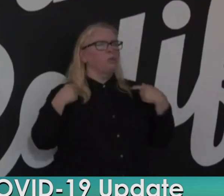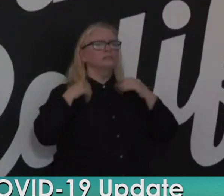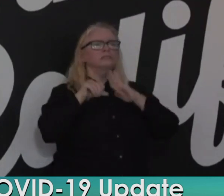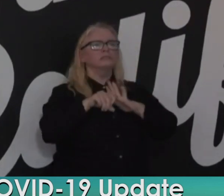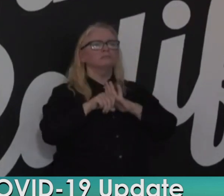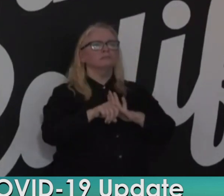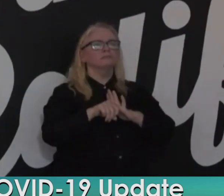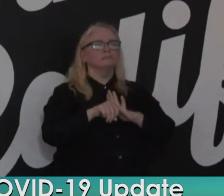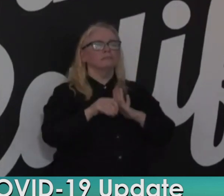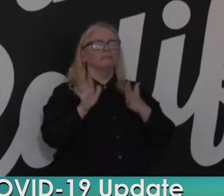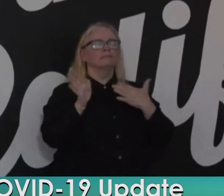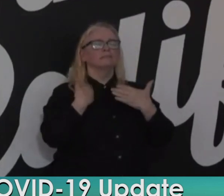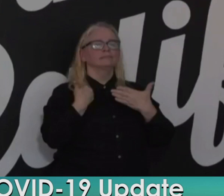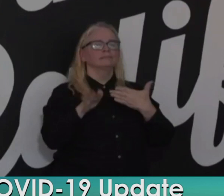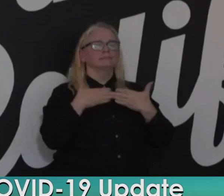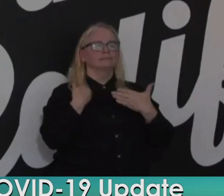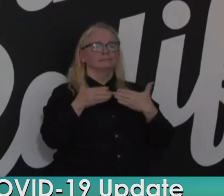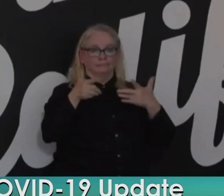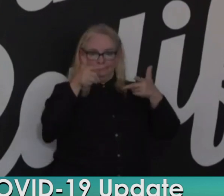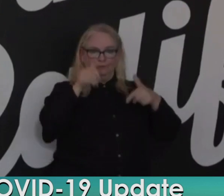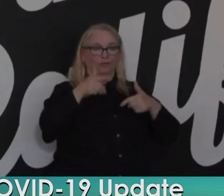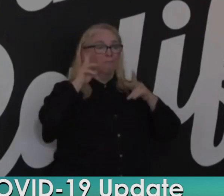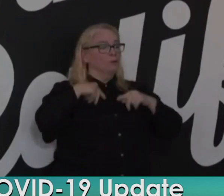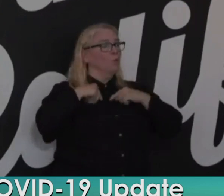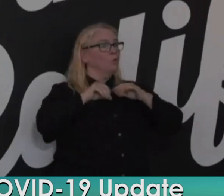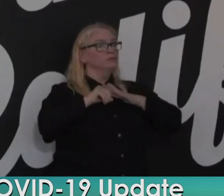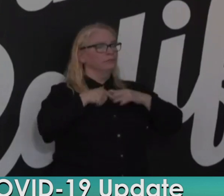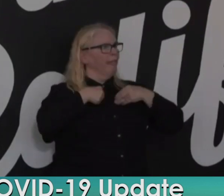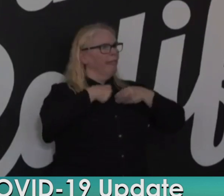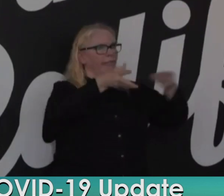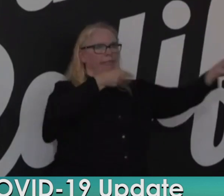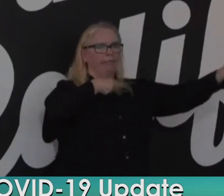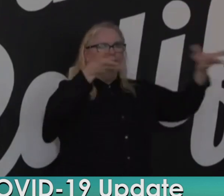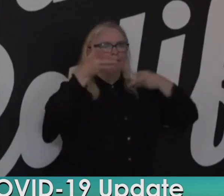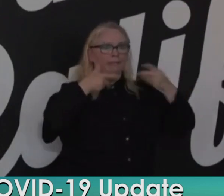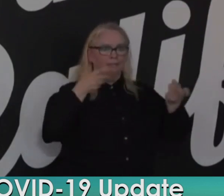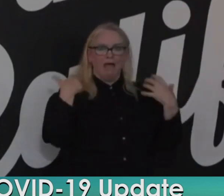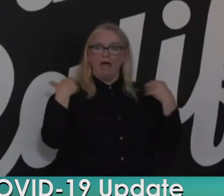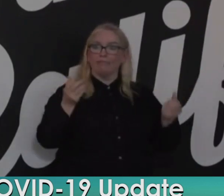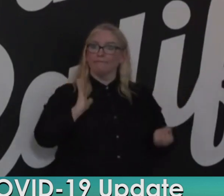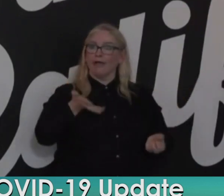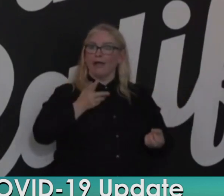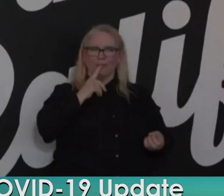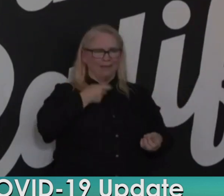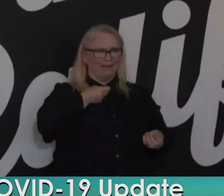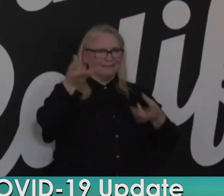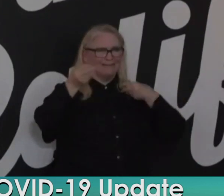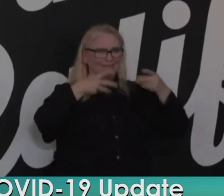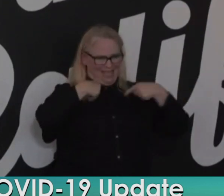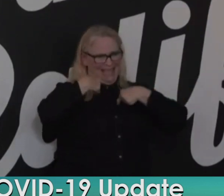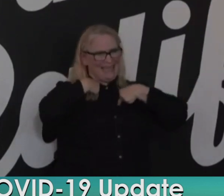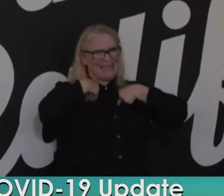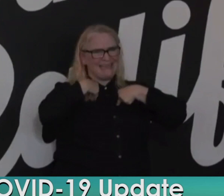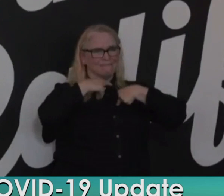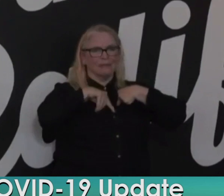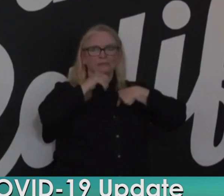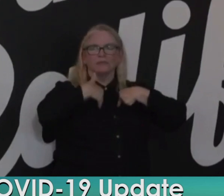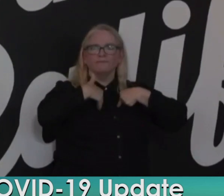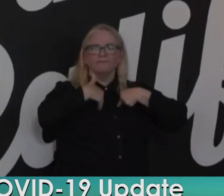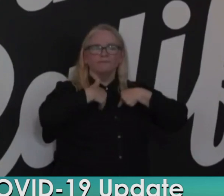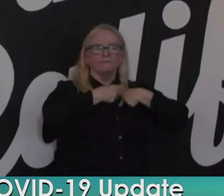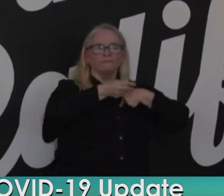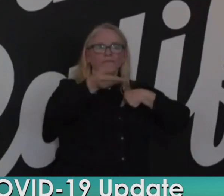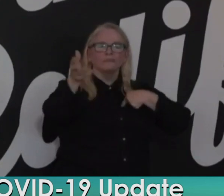be able to spread this virus. You may be young and healthy, and you run up and give grandma a big hug, and all of a